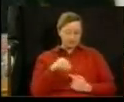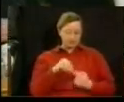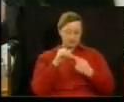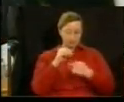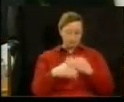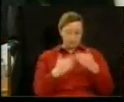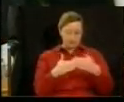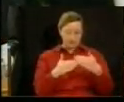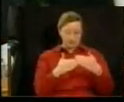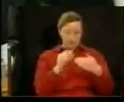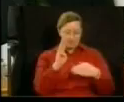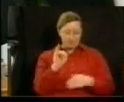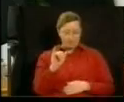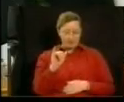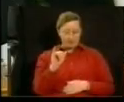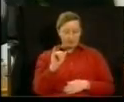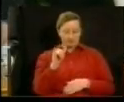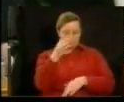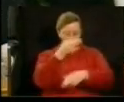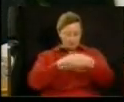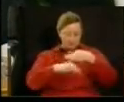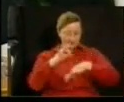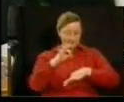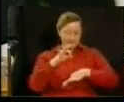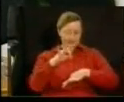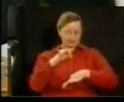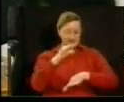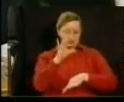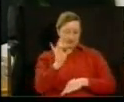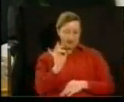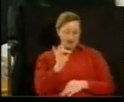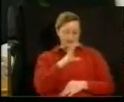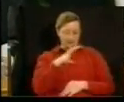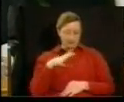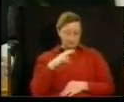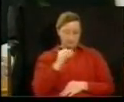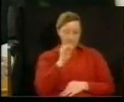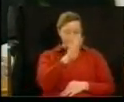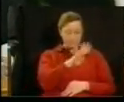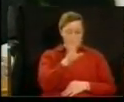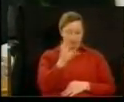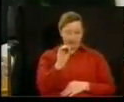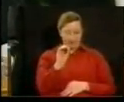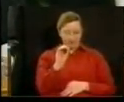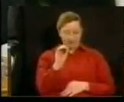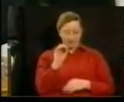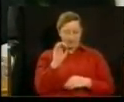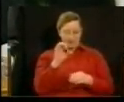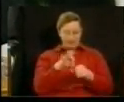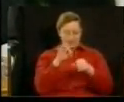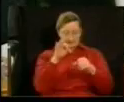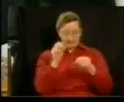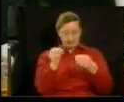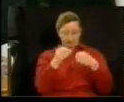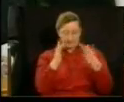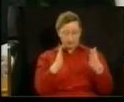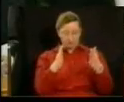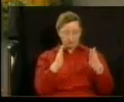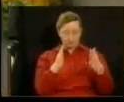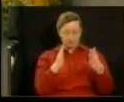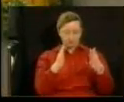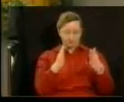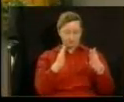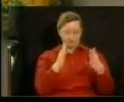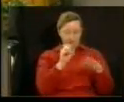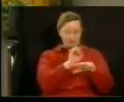to replace the 8 commissioners and 4 county-wide elected officials affected by the Supreme Court ruling.